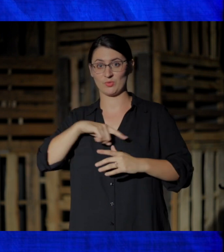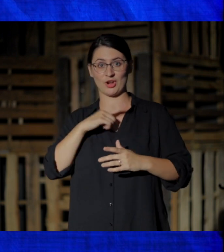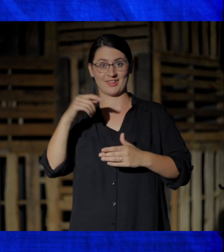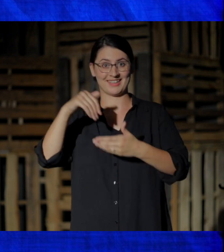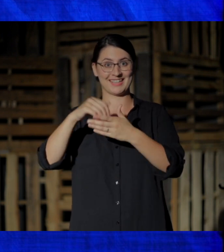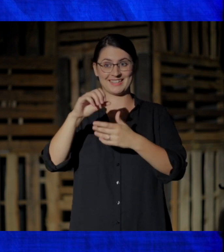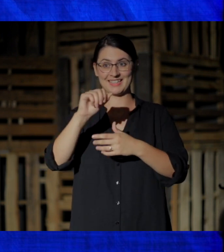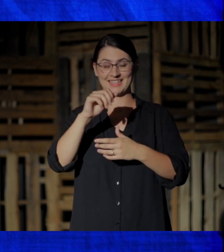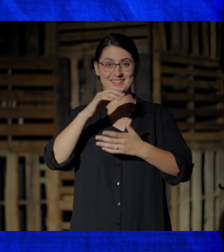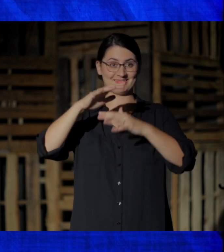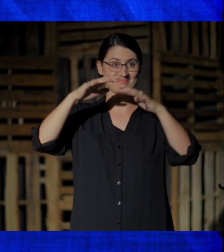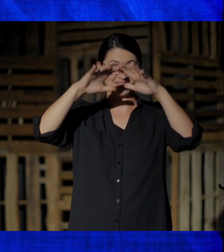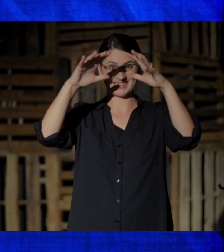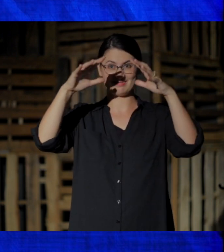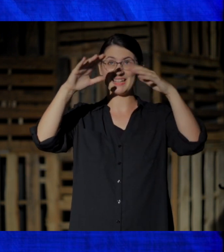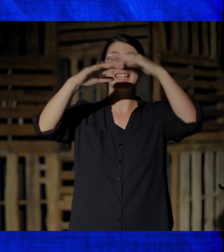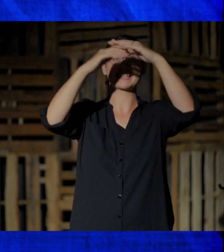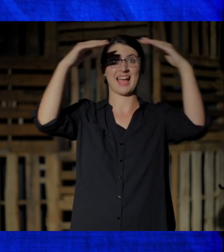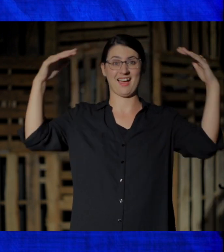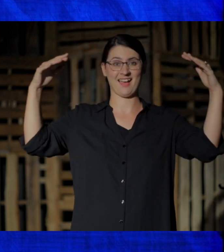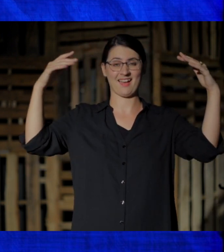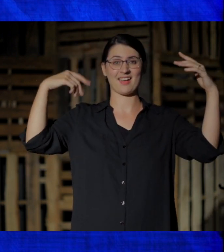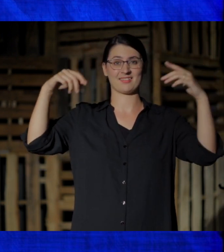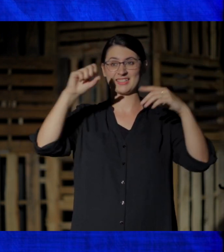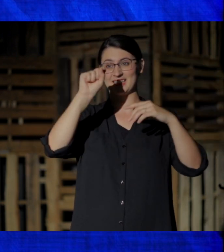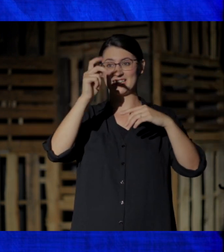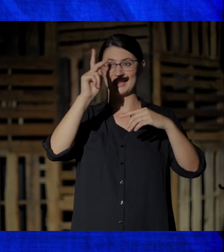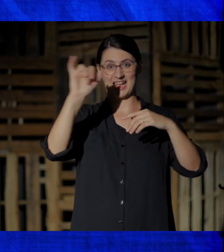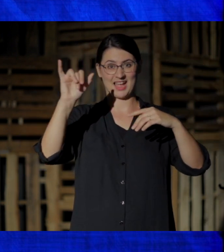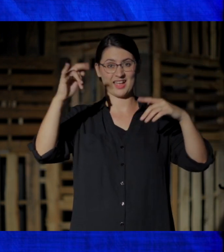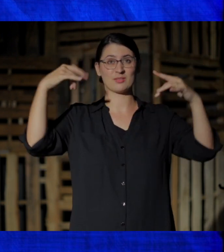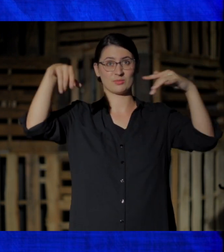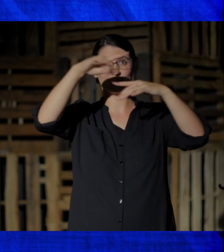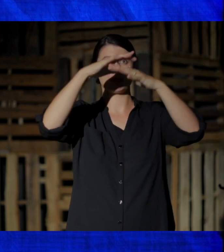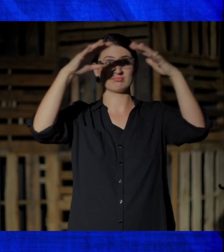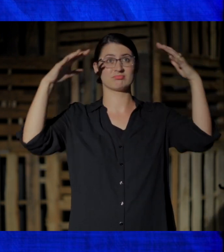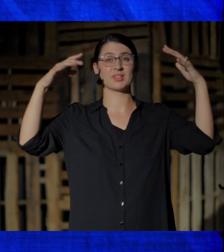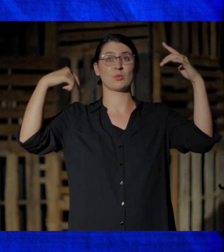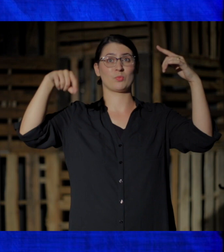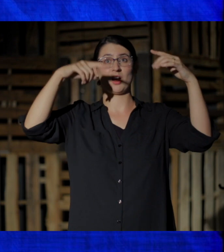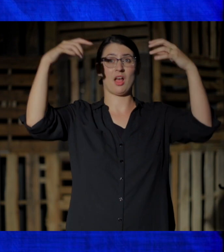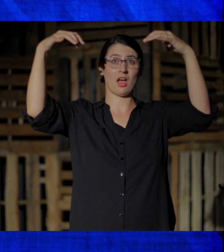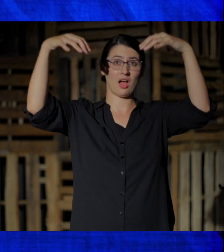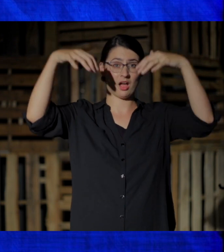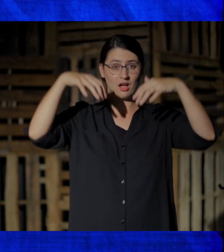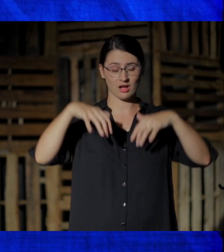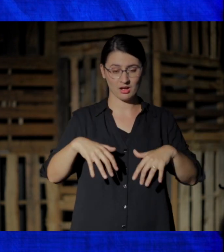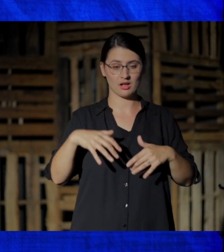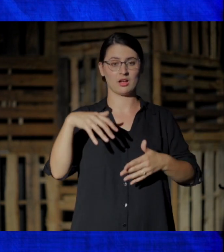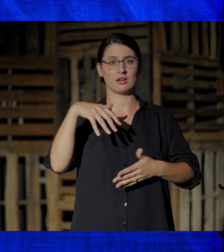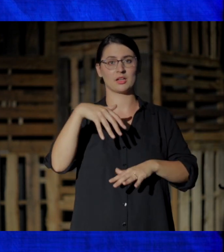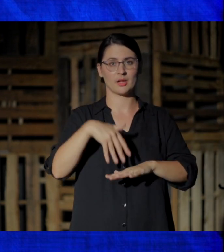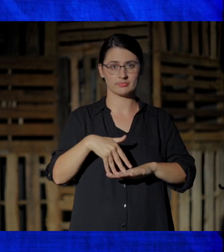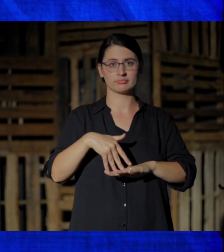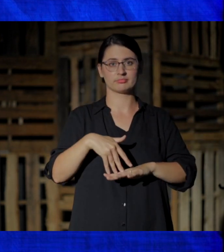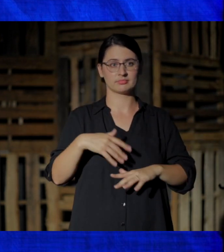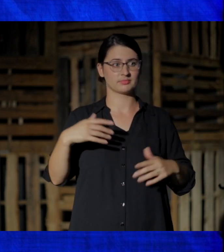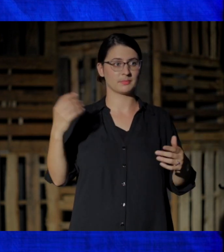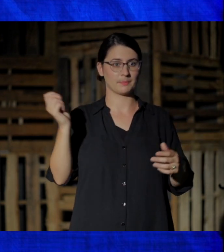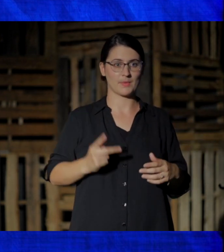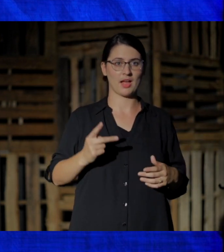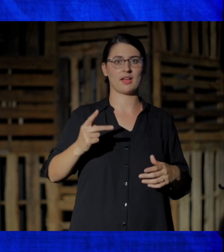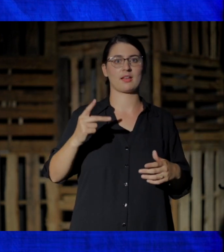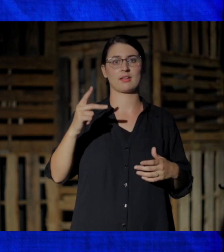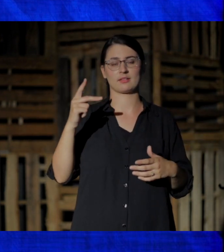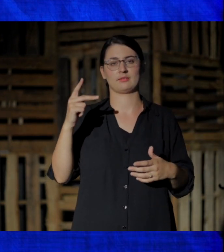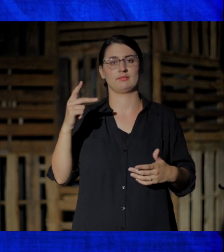Jesus reigns. And for all of eternity, the promise of the gospel of his children with him and each of us